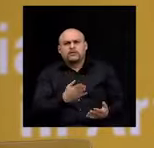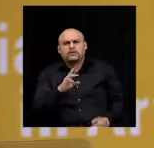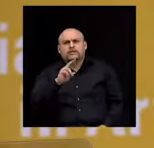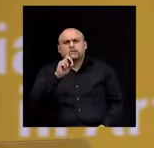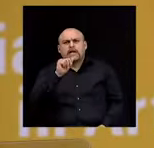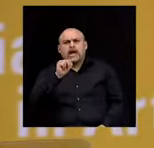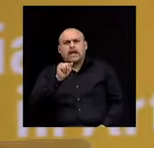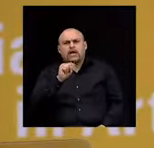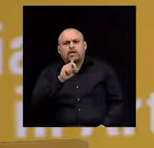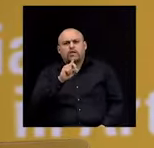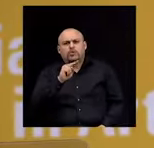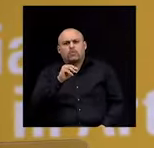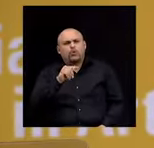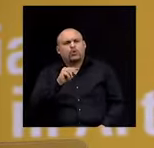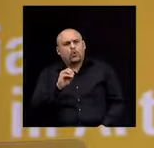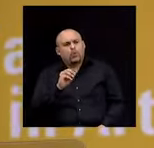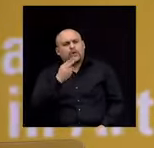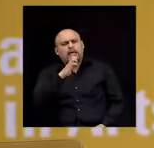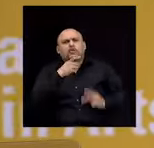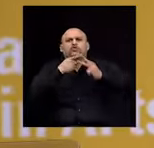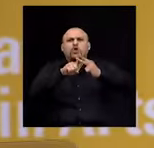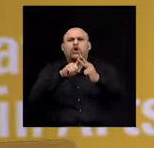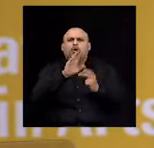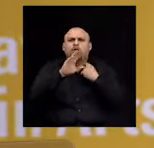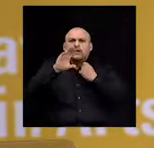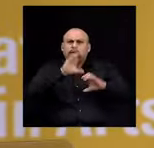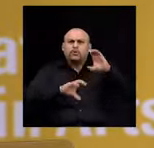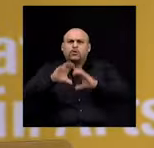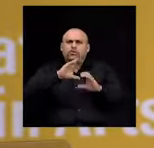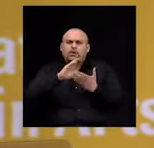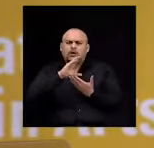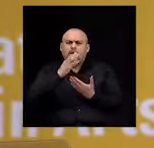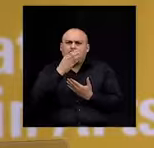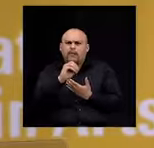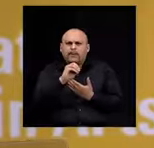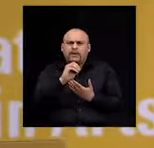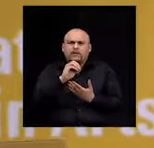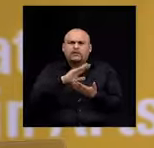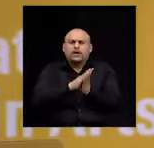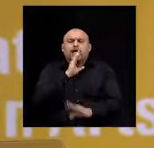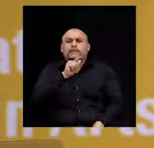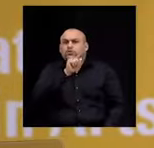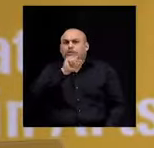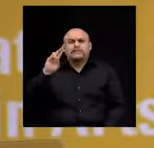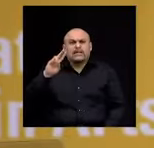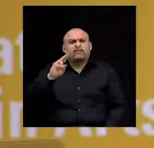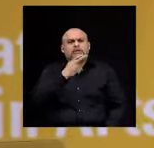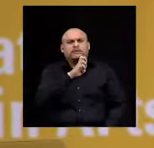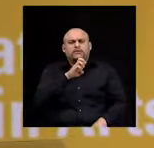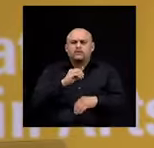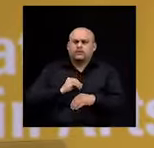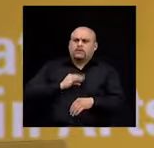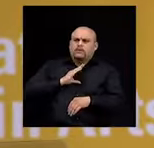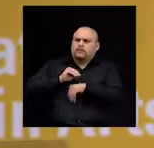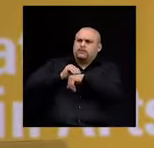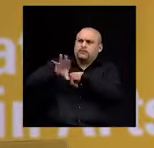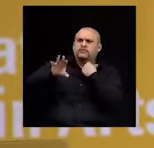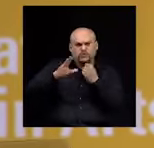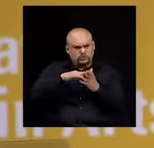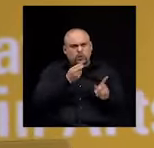Fujimoto Cole. Starting her own chemical company at the age of 27 is inspiring on its own